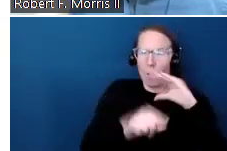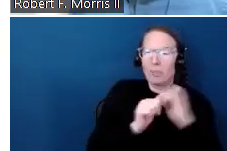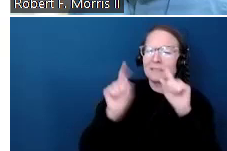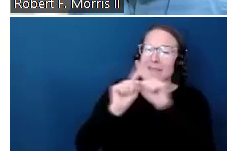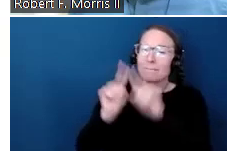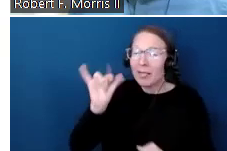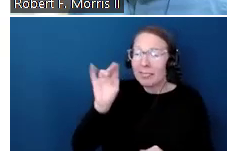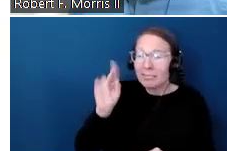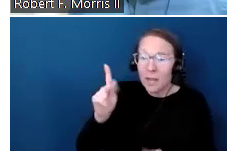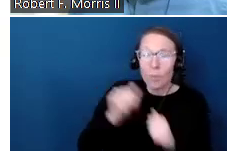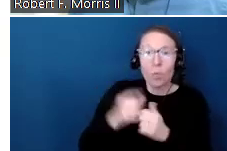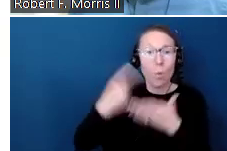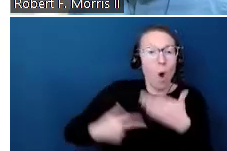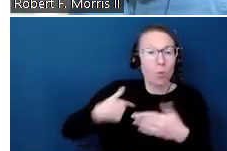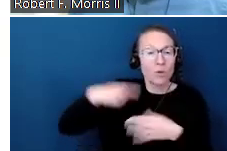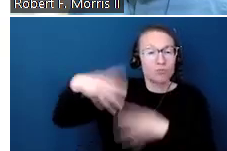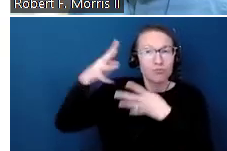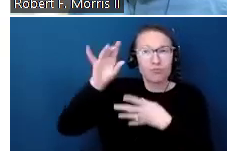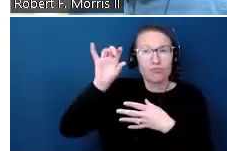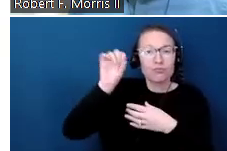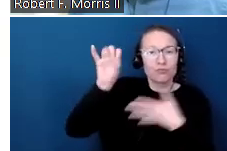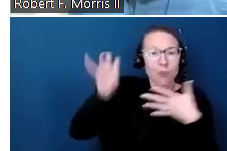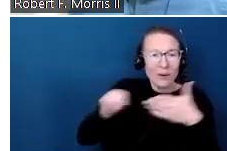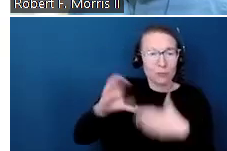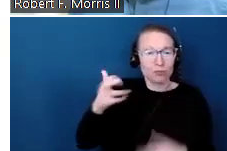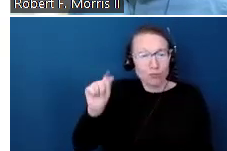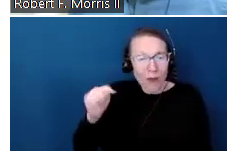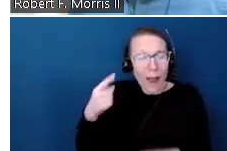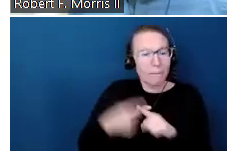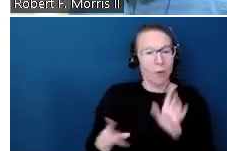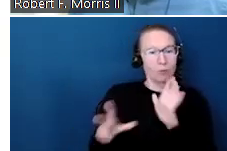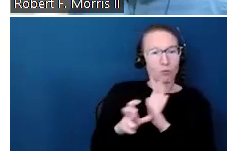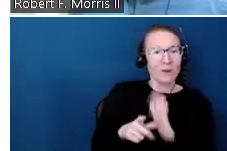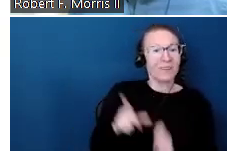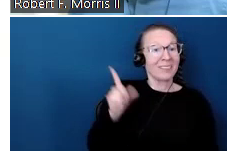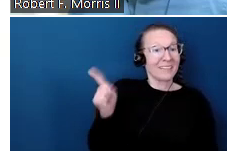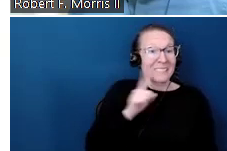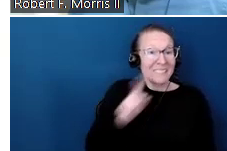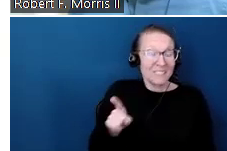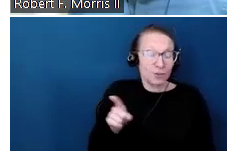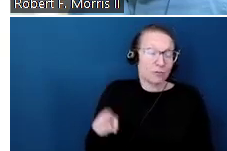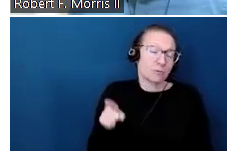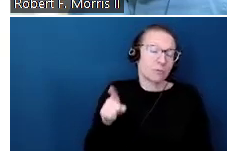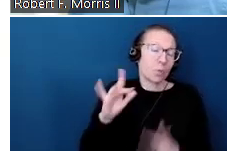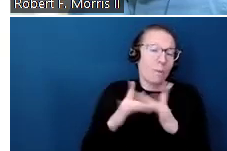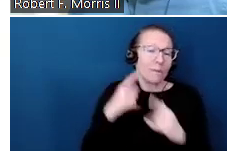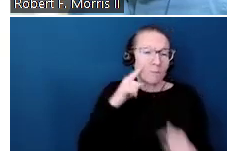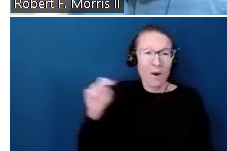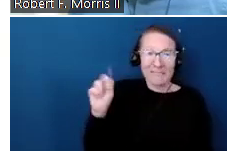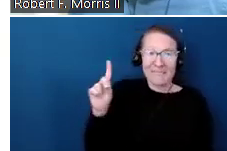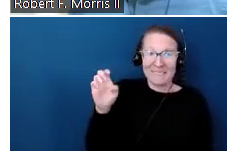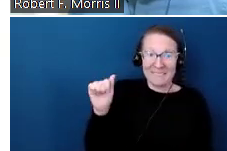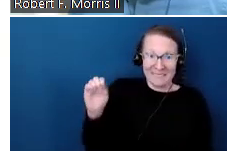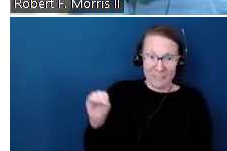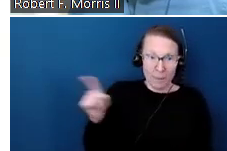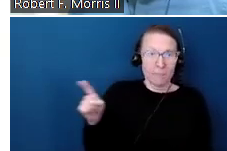well as the recording. Again, this is the website for the National Disability Employment Awareness Month resources on the Department